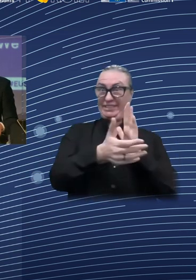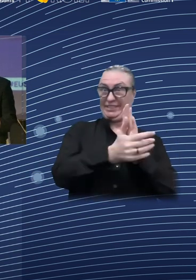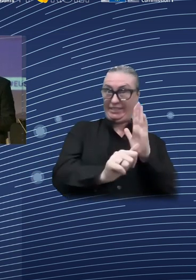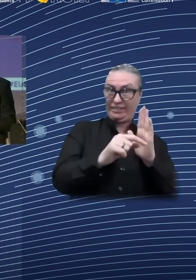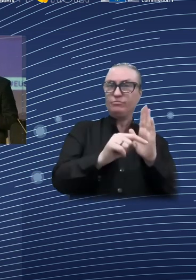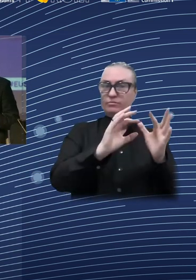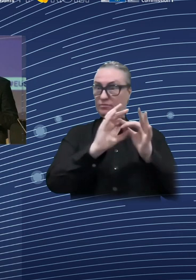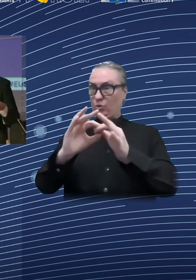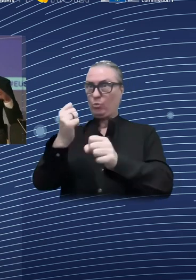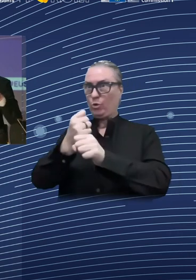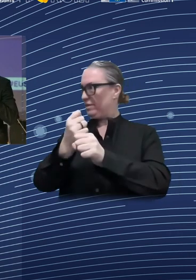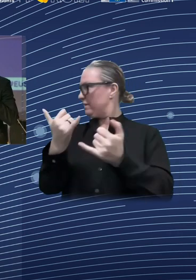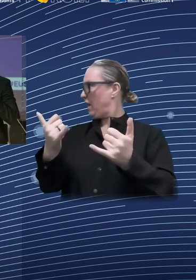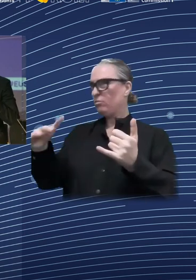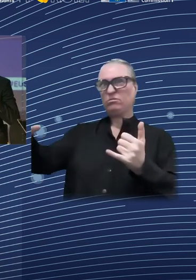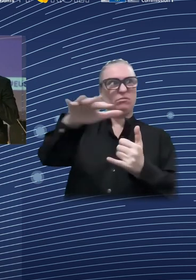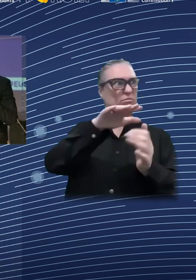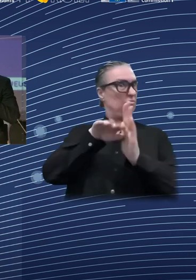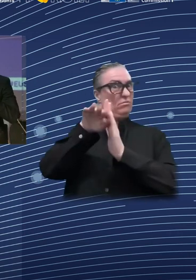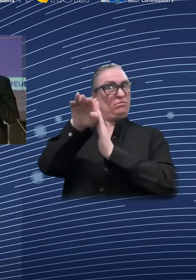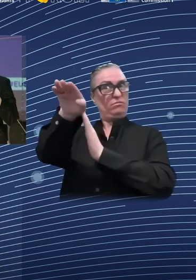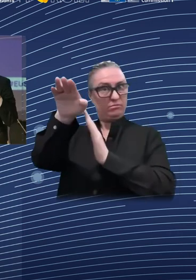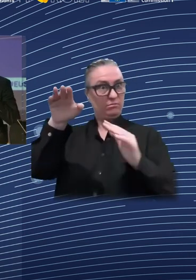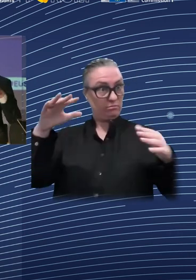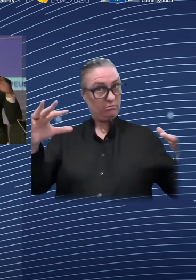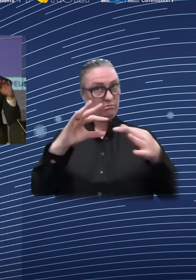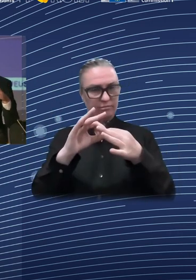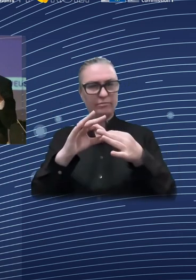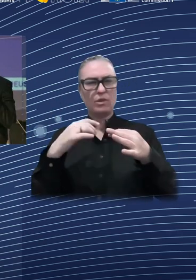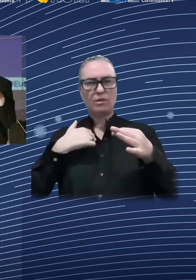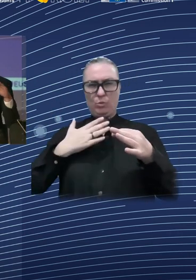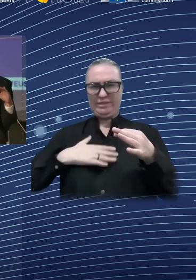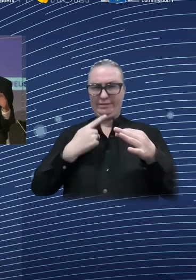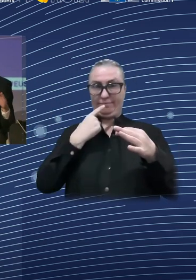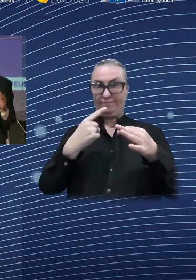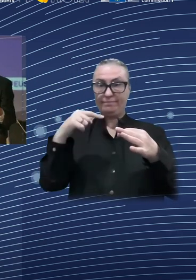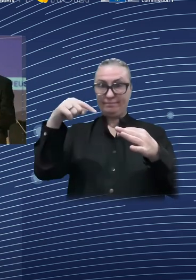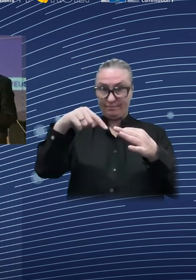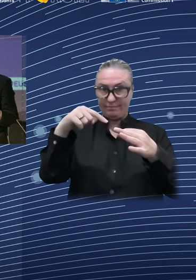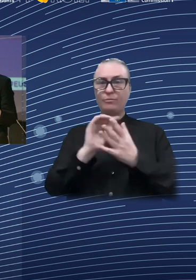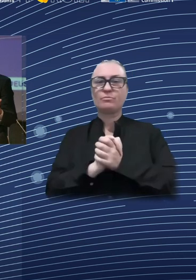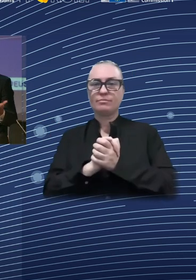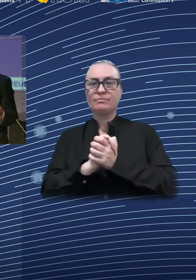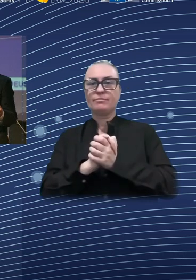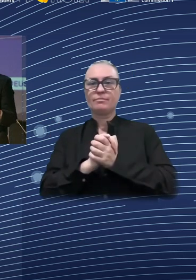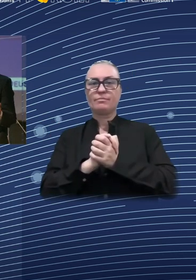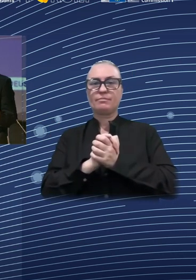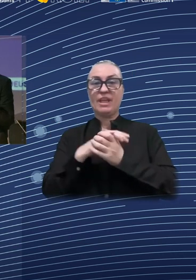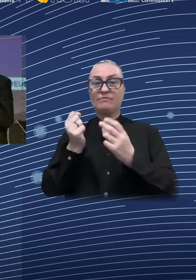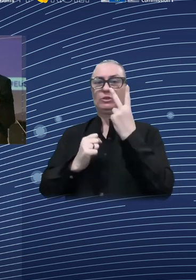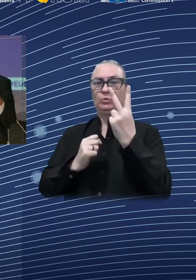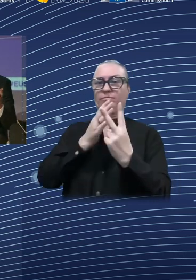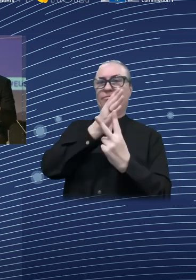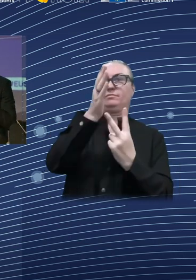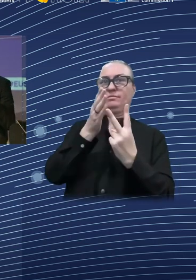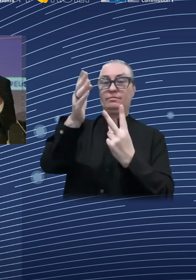are very few companies that operate at a completely automatized digital level, at least in manufacturing. You